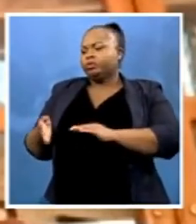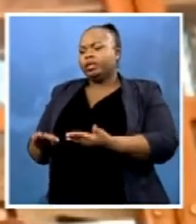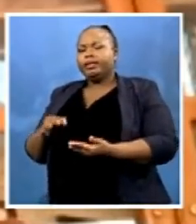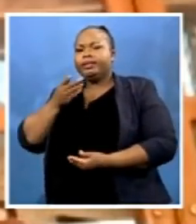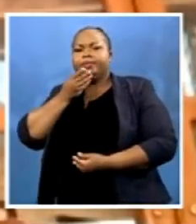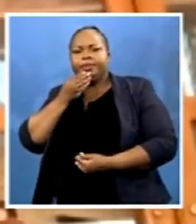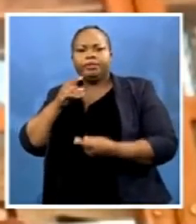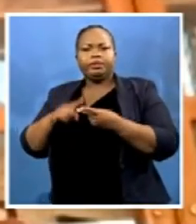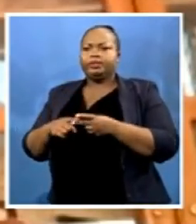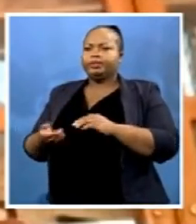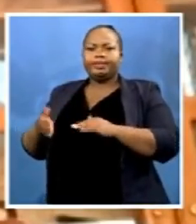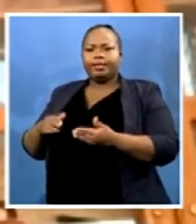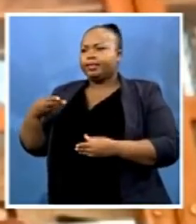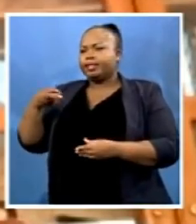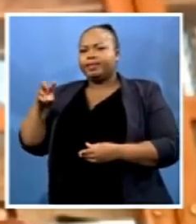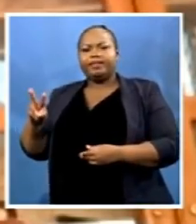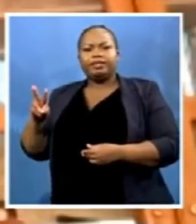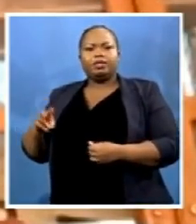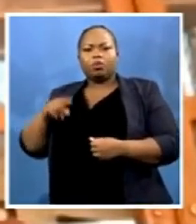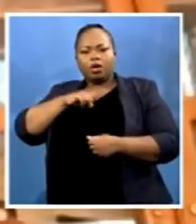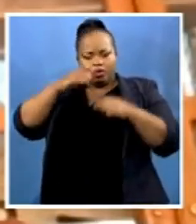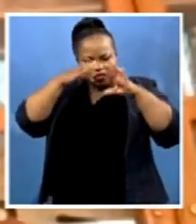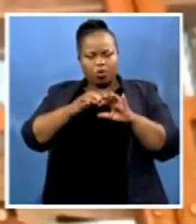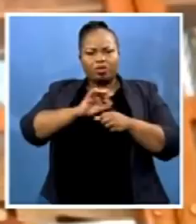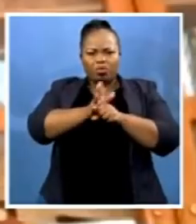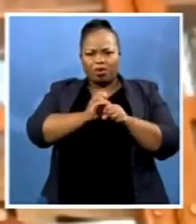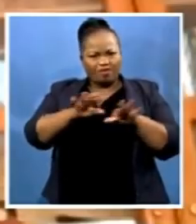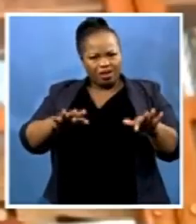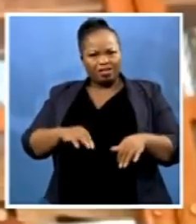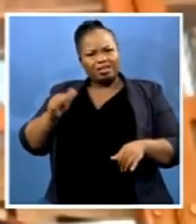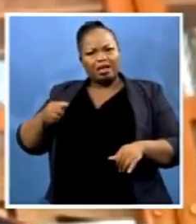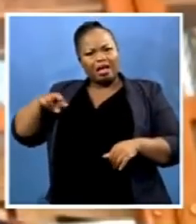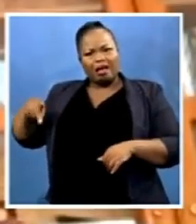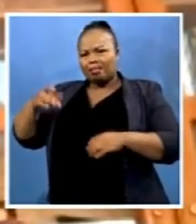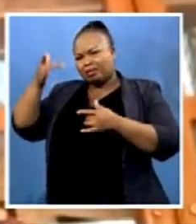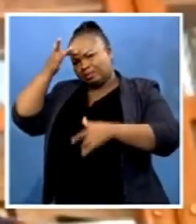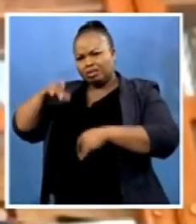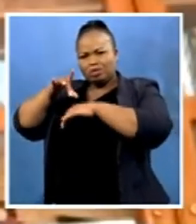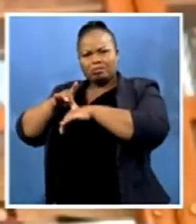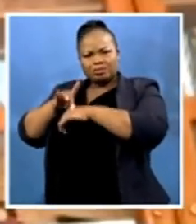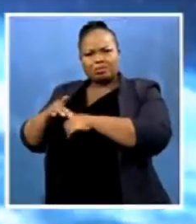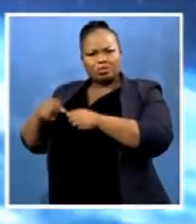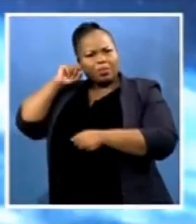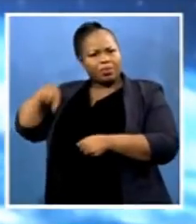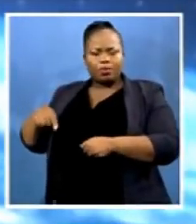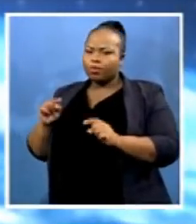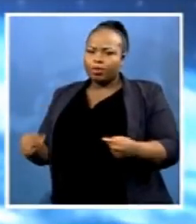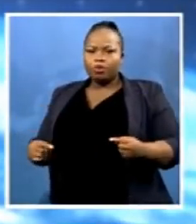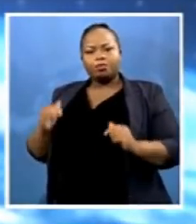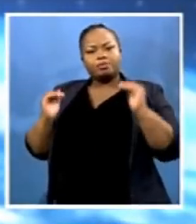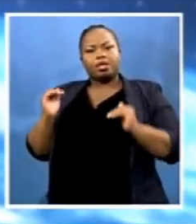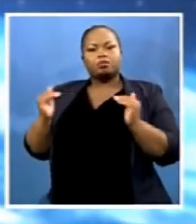HIV or pulmonary tuberculosis and so on. So it's a very difficult balance, but we have to try and manage it. Thank you.